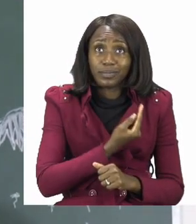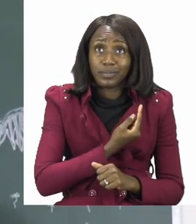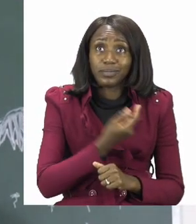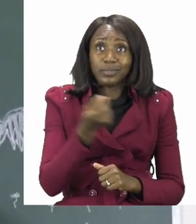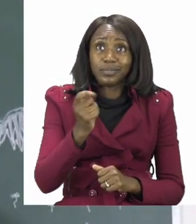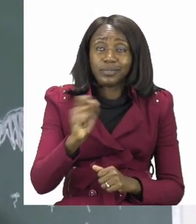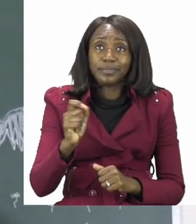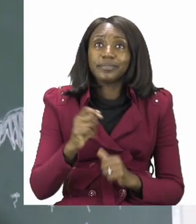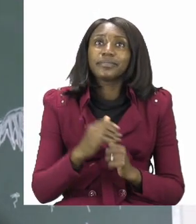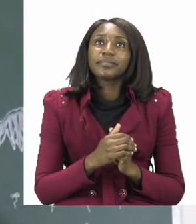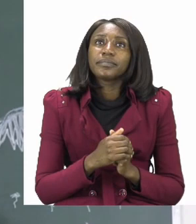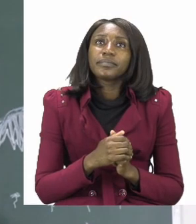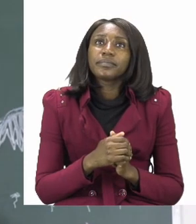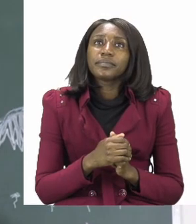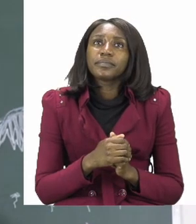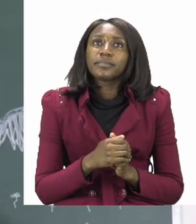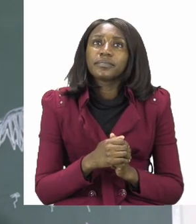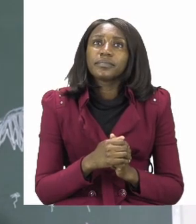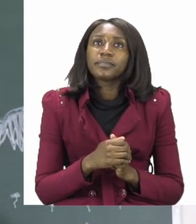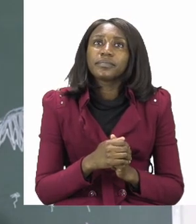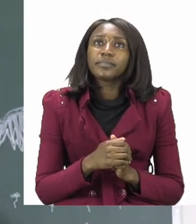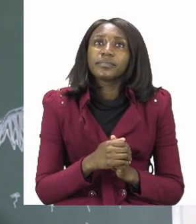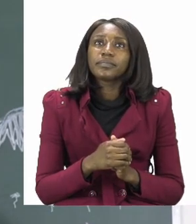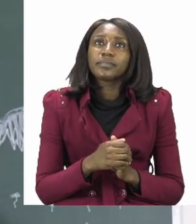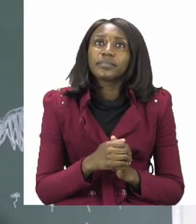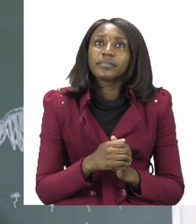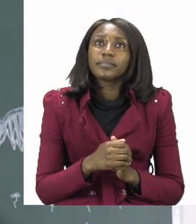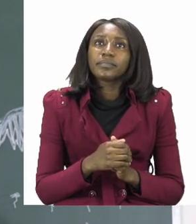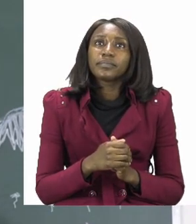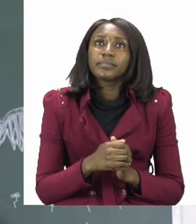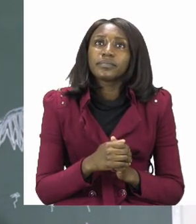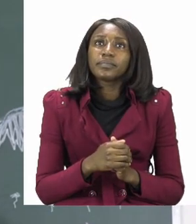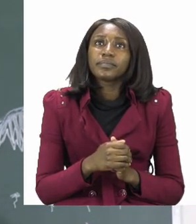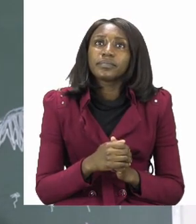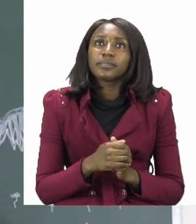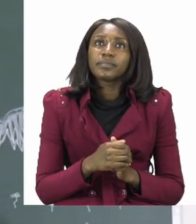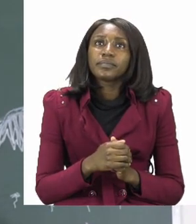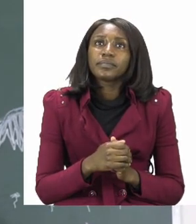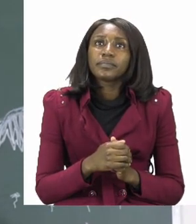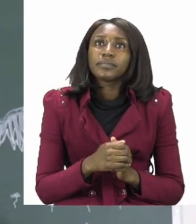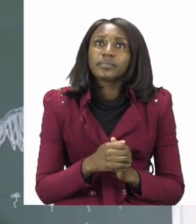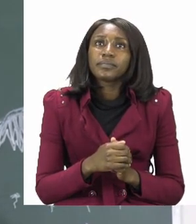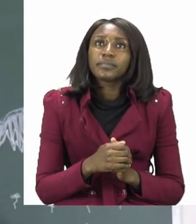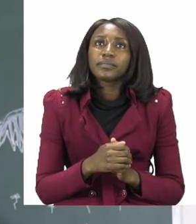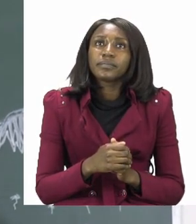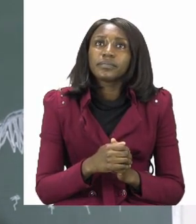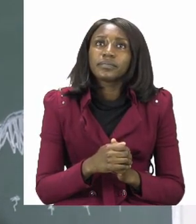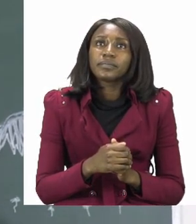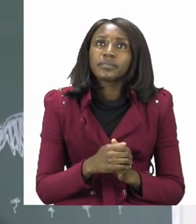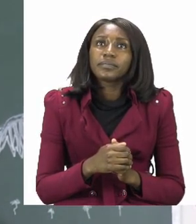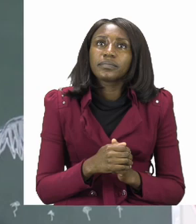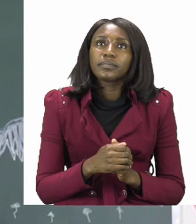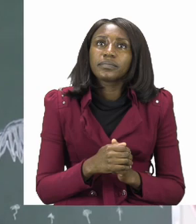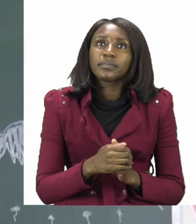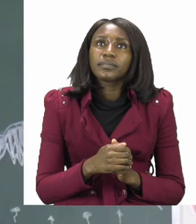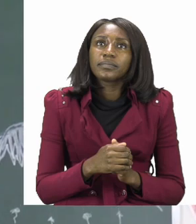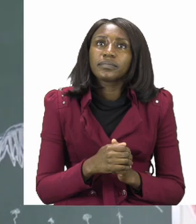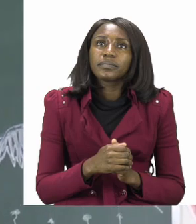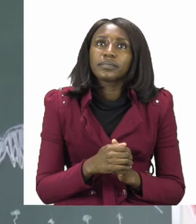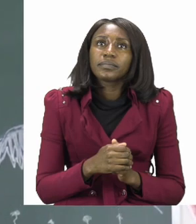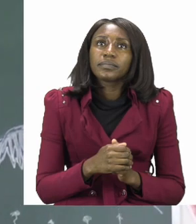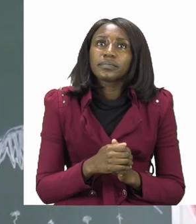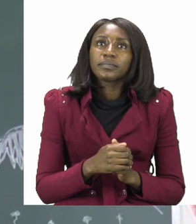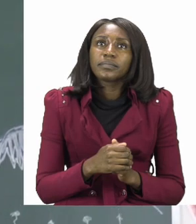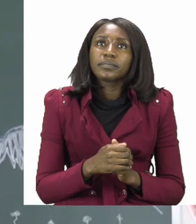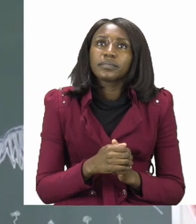down. We lift up our pencil, and then we start at the top line, going across to the middle